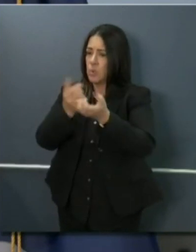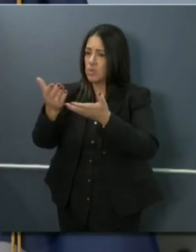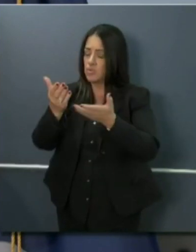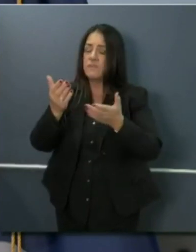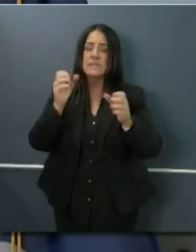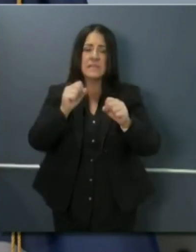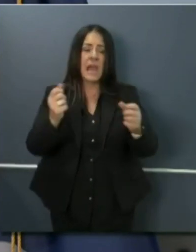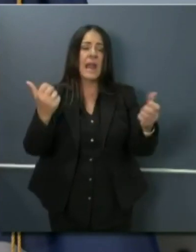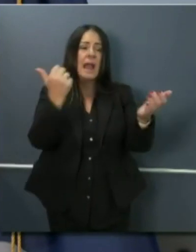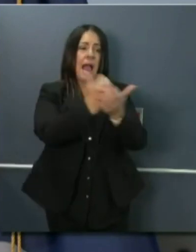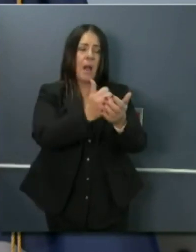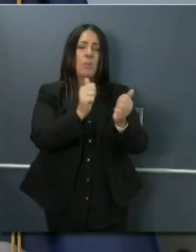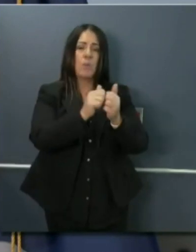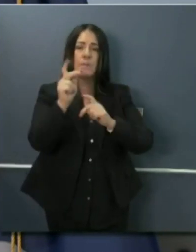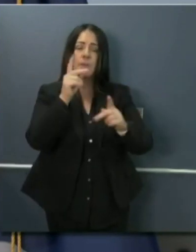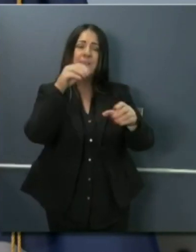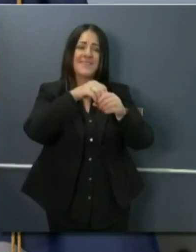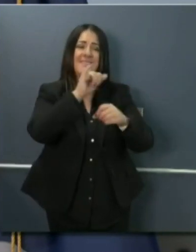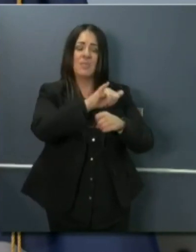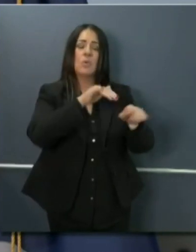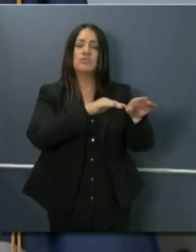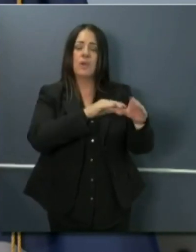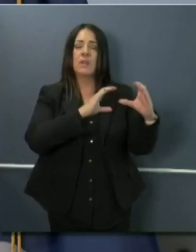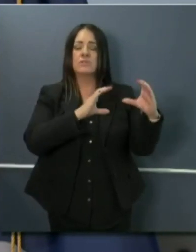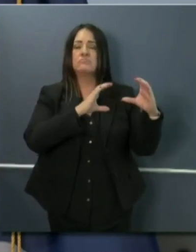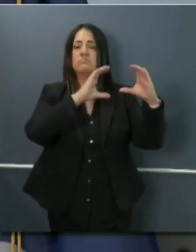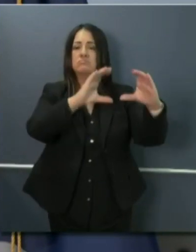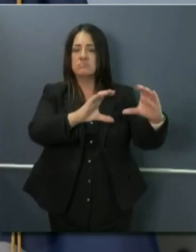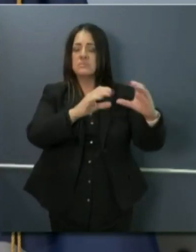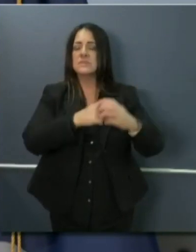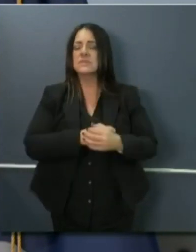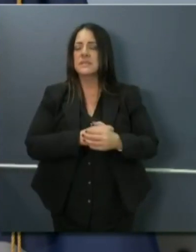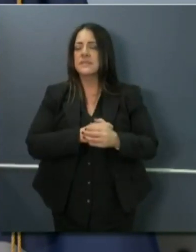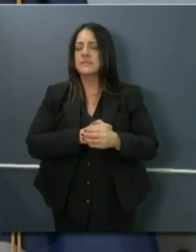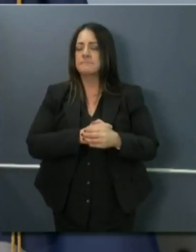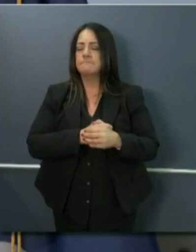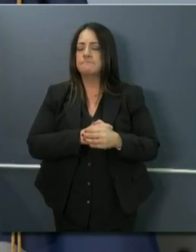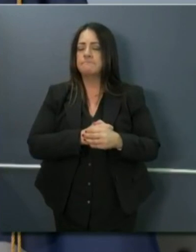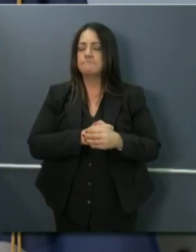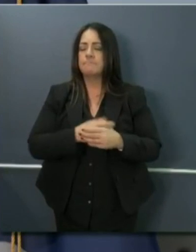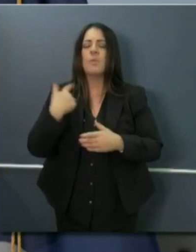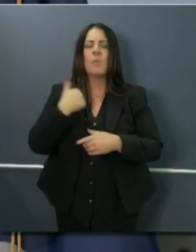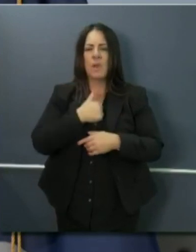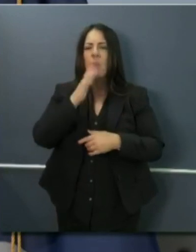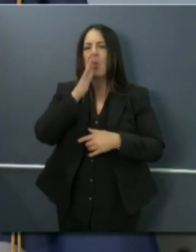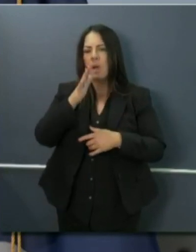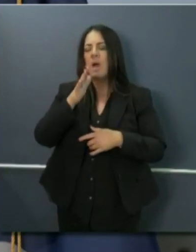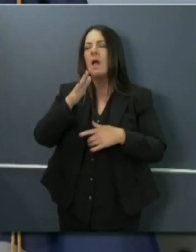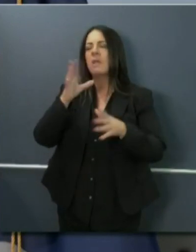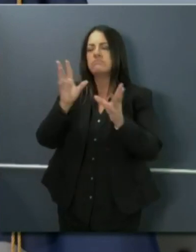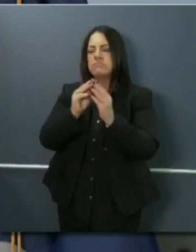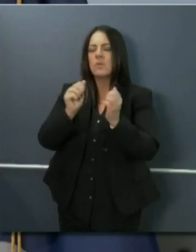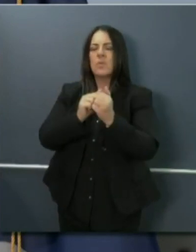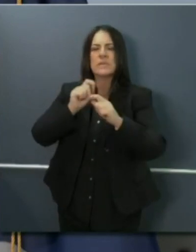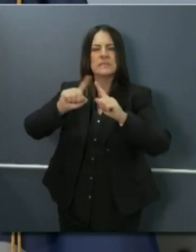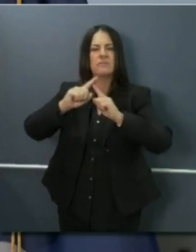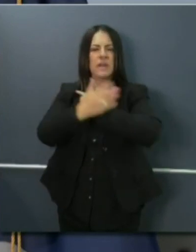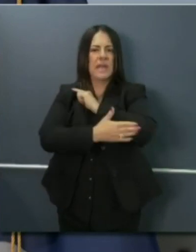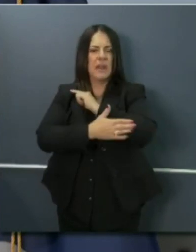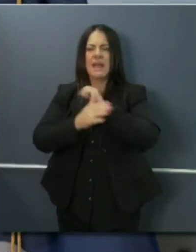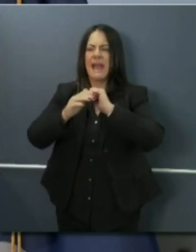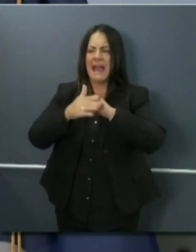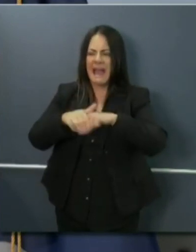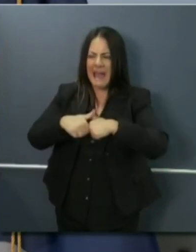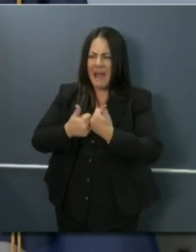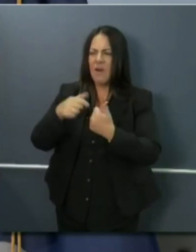with CSAC on the phone teleconference today to talk more, our counties, about how they can continue to support the